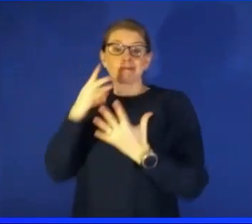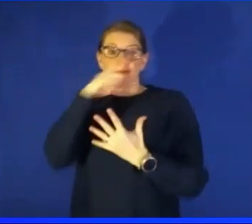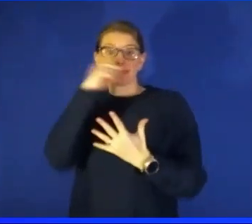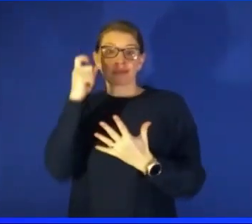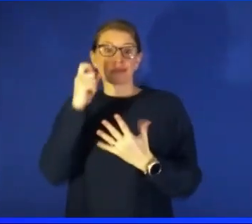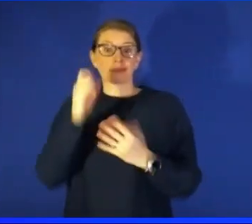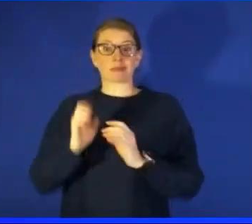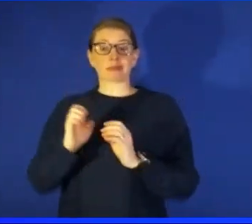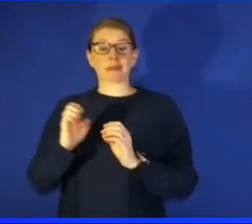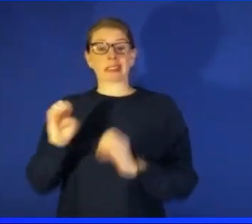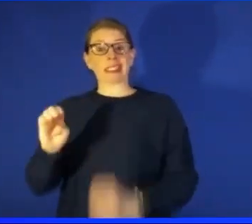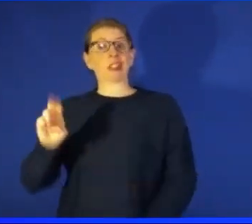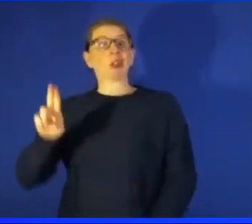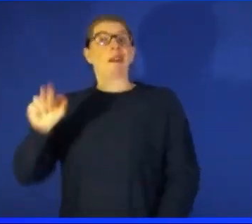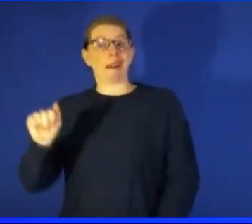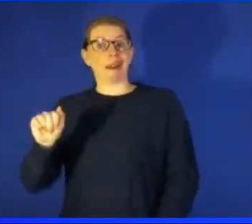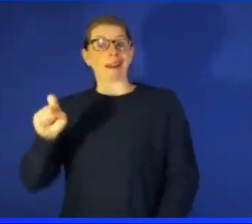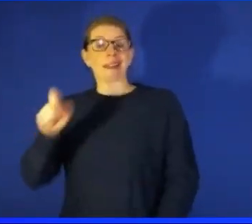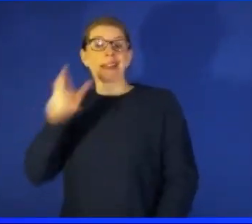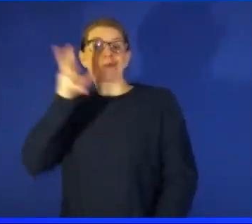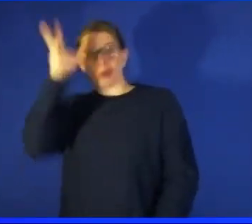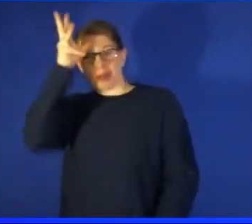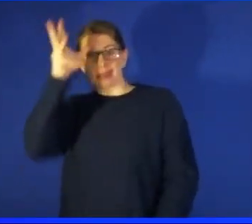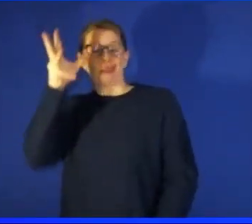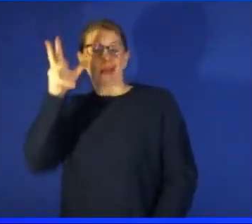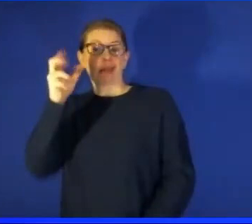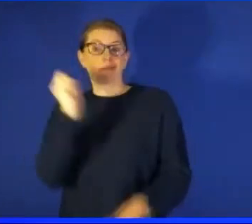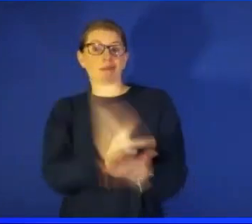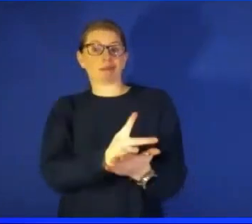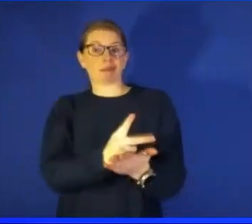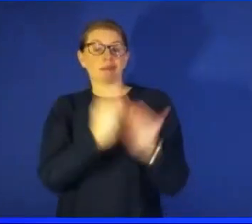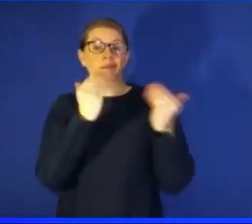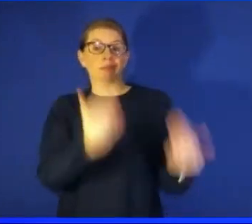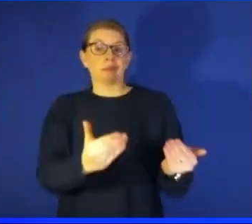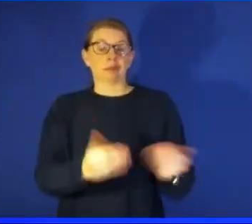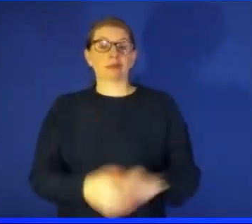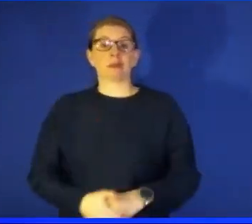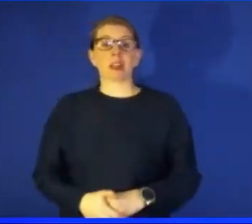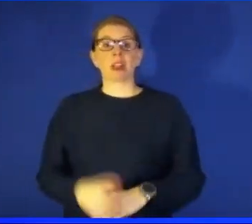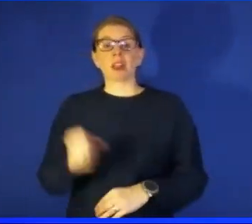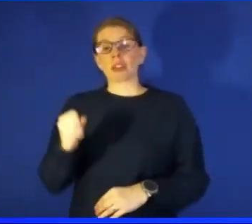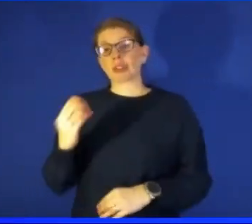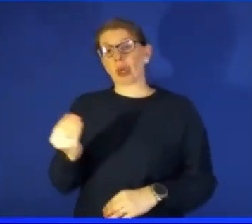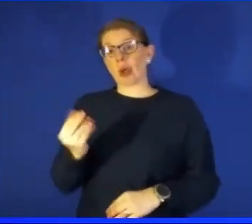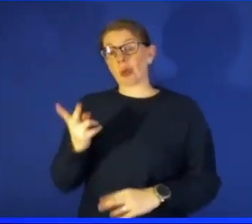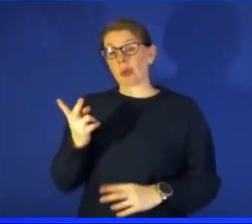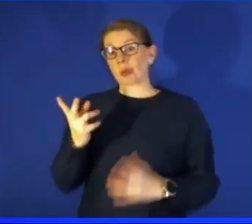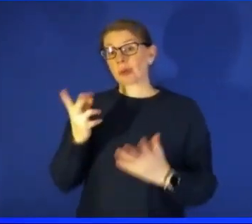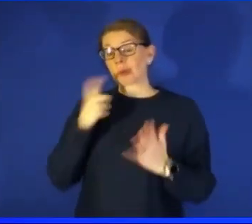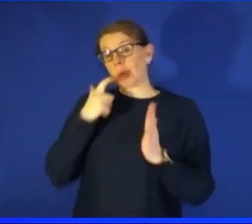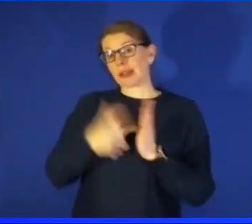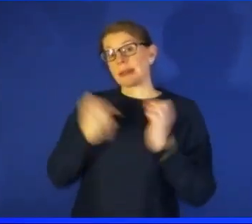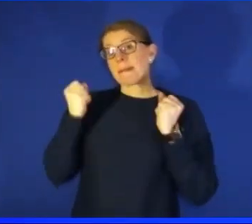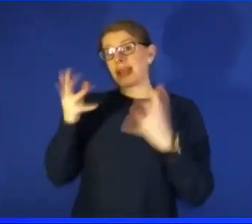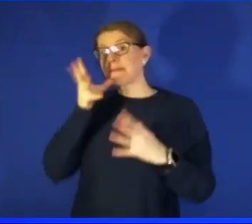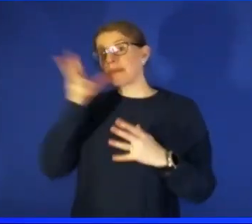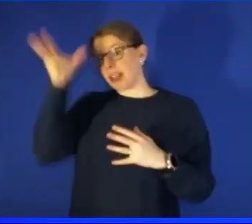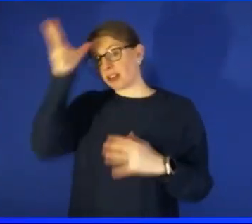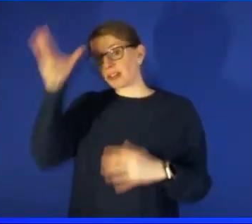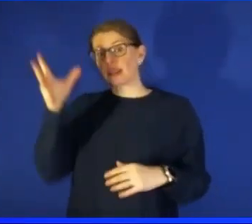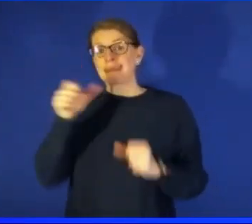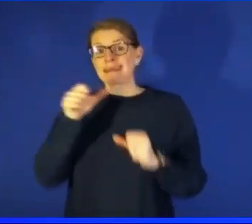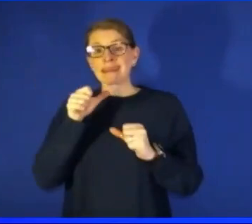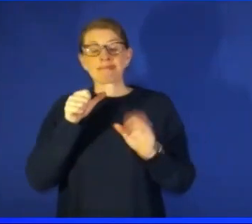emergency approval, we have to have parental consent to be able to do that. And so what we're seeing is a lot of parents kind of denying that